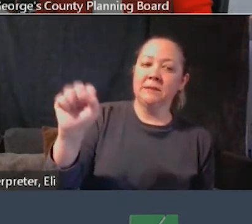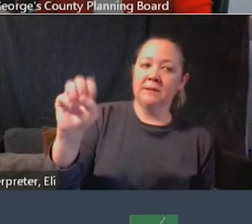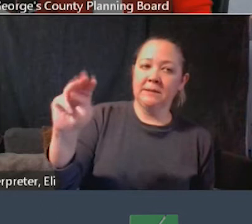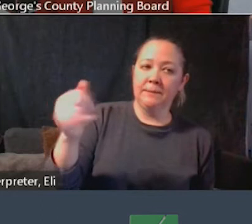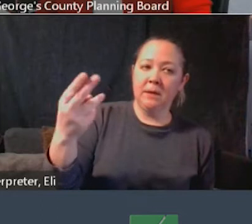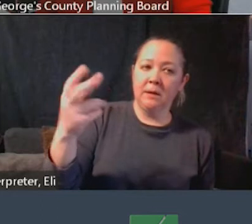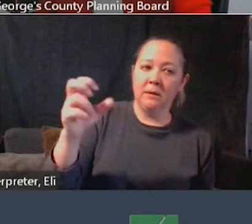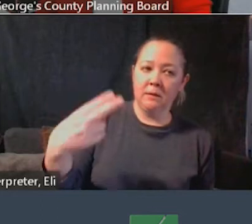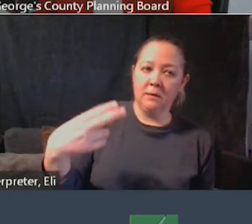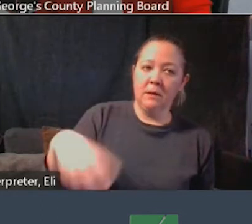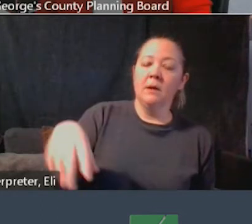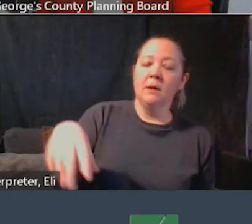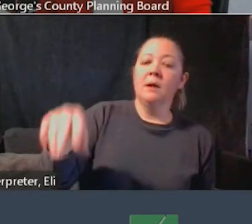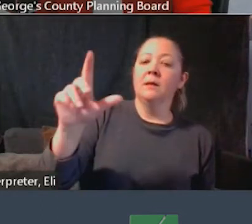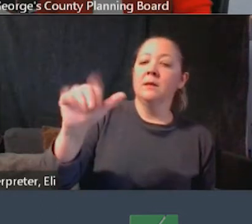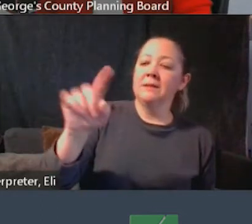Cantave?